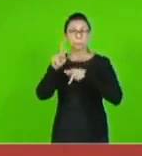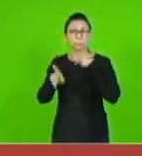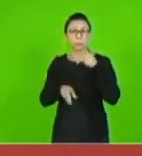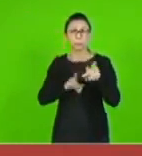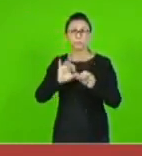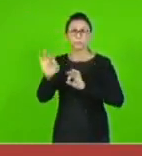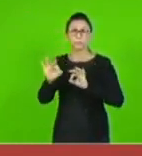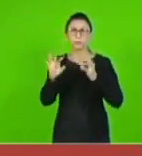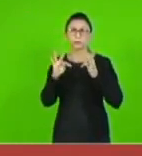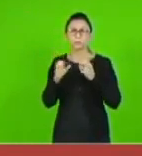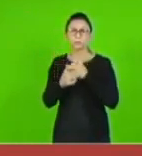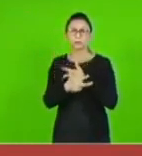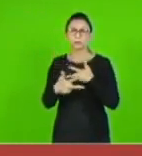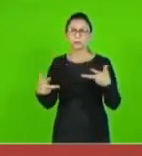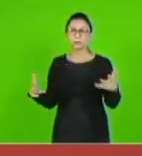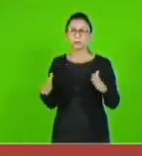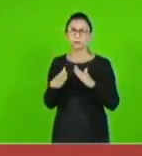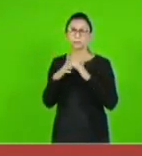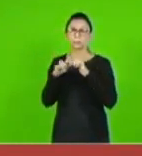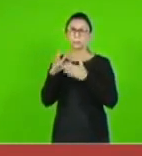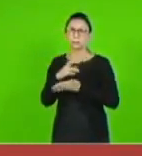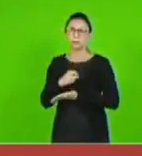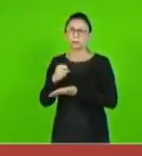that prepares all things.